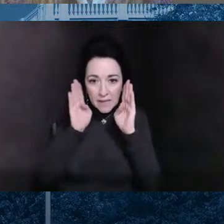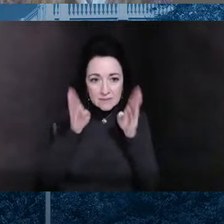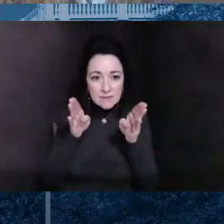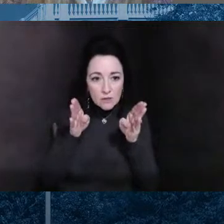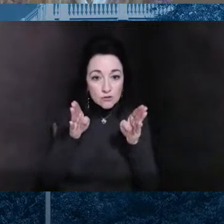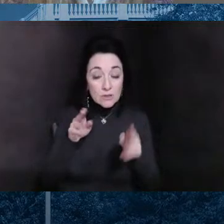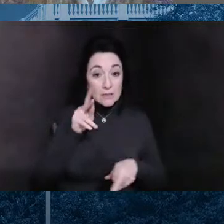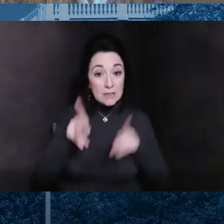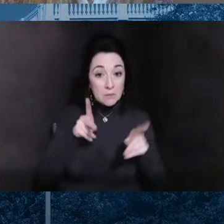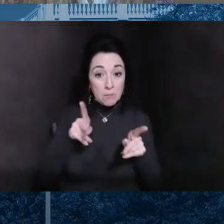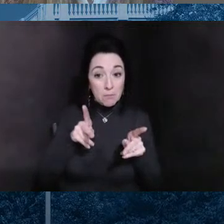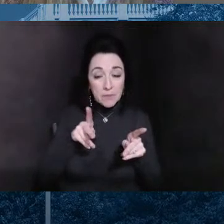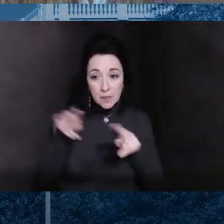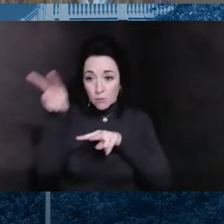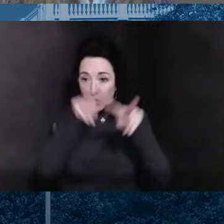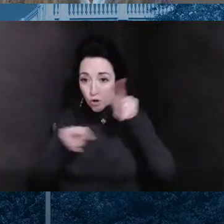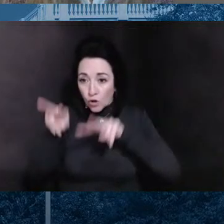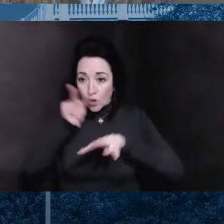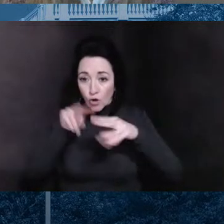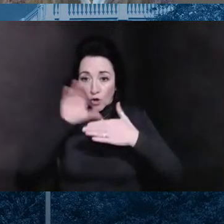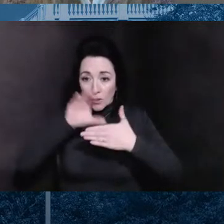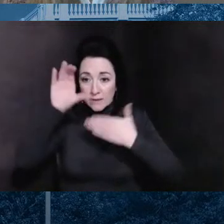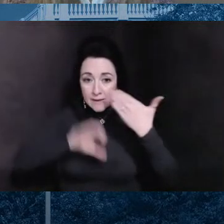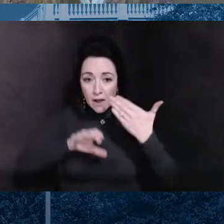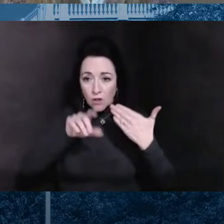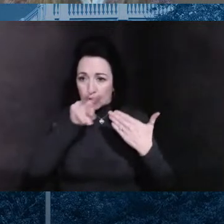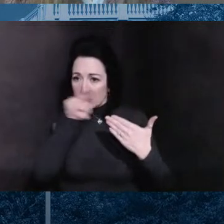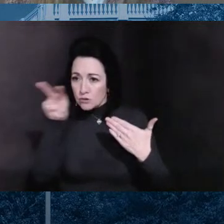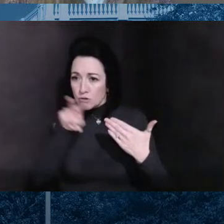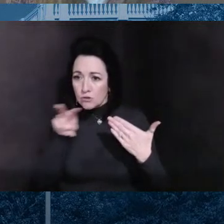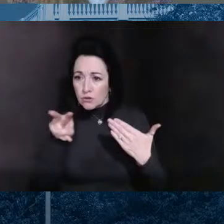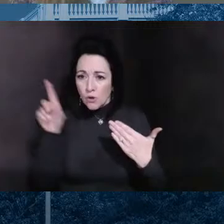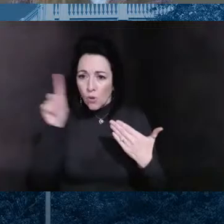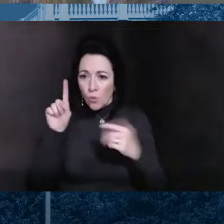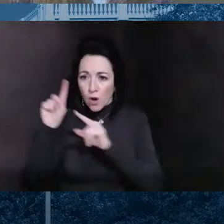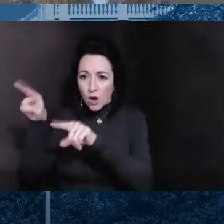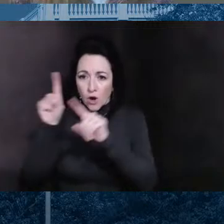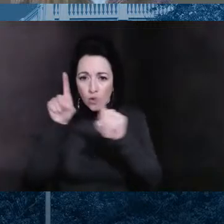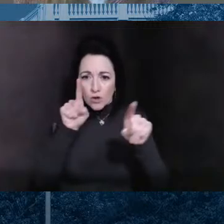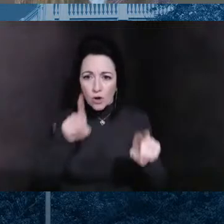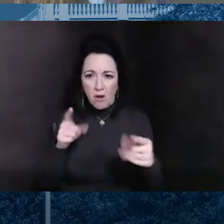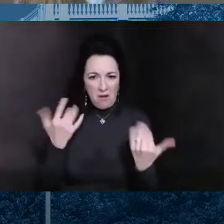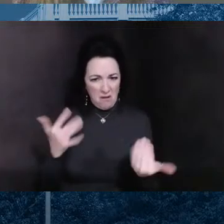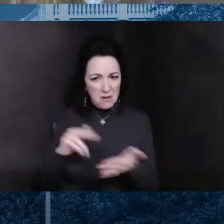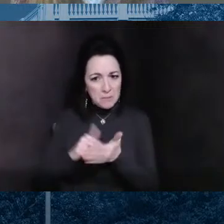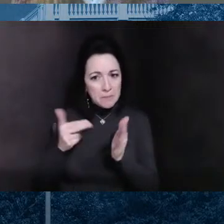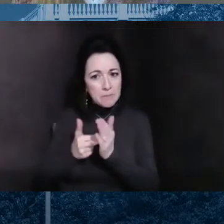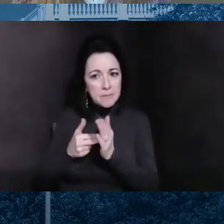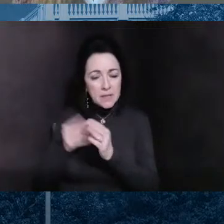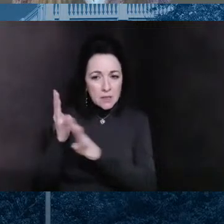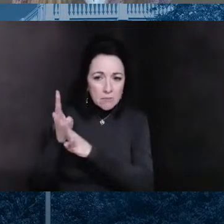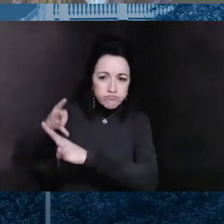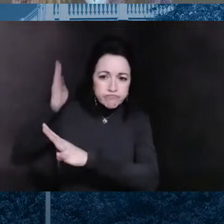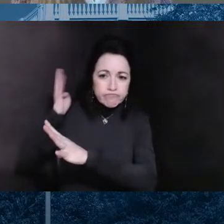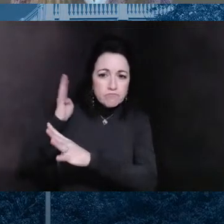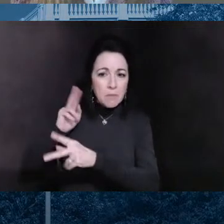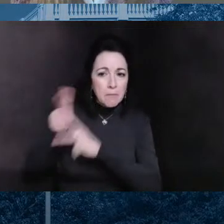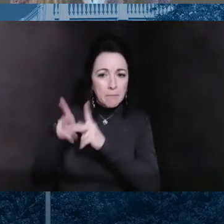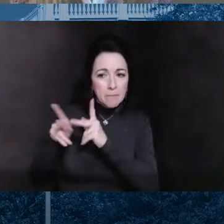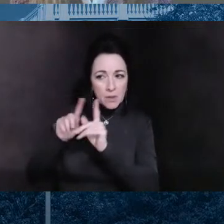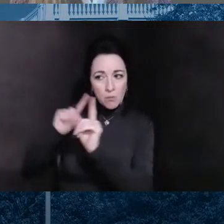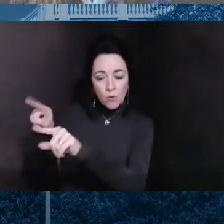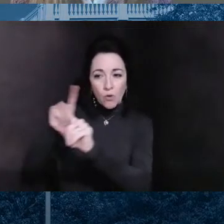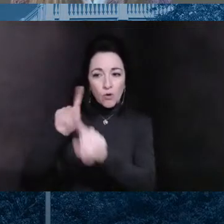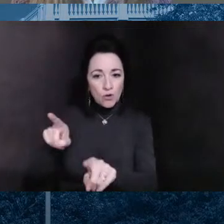getting tested at these incredible rates, which means they're thinking about, whether they've been exposed or not. They're thinking